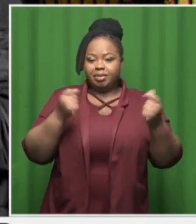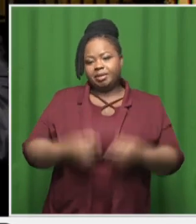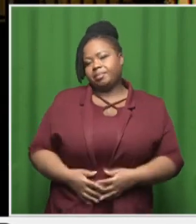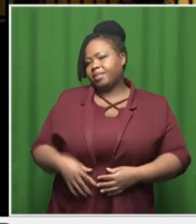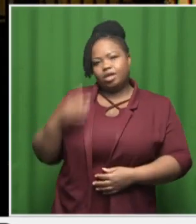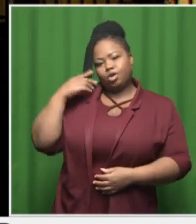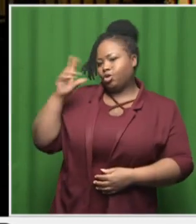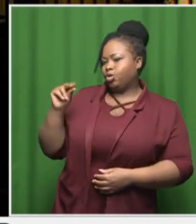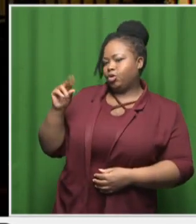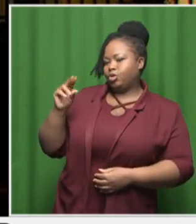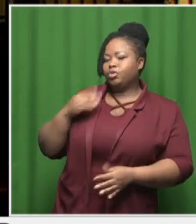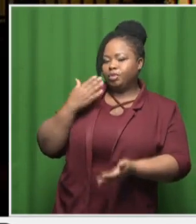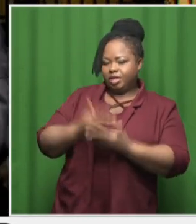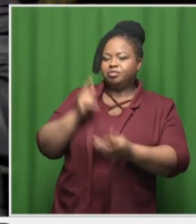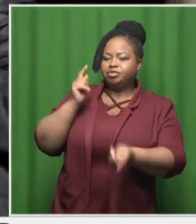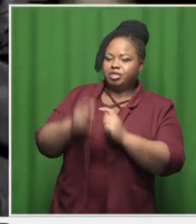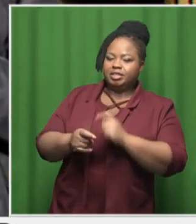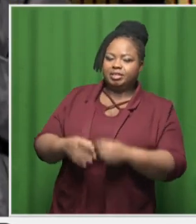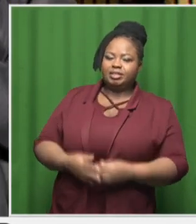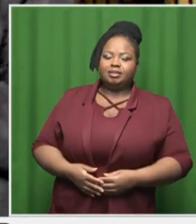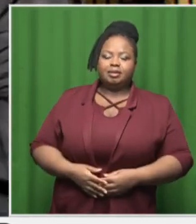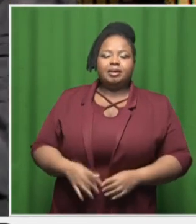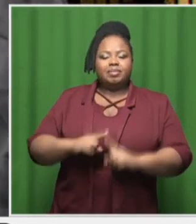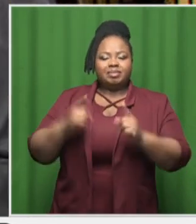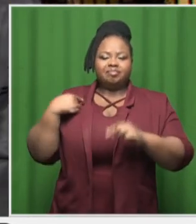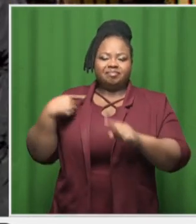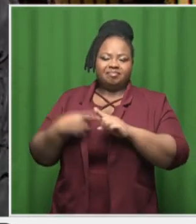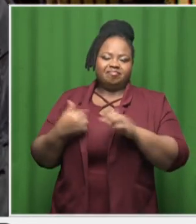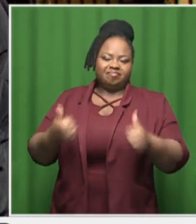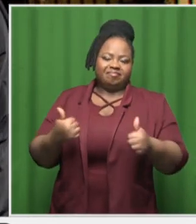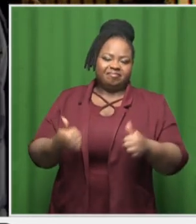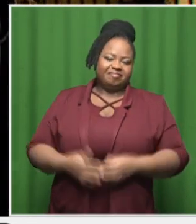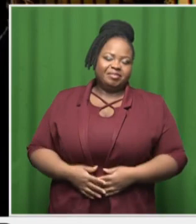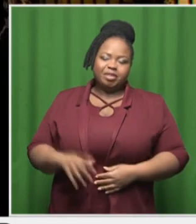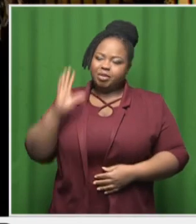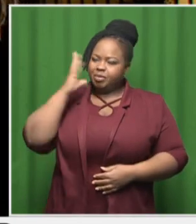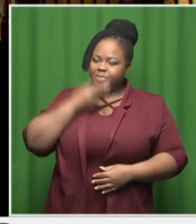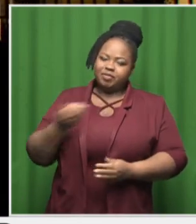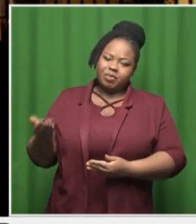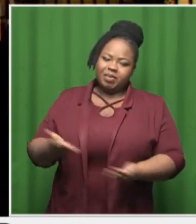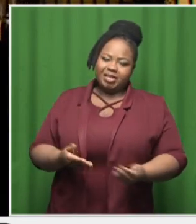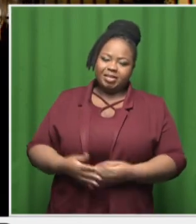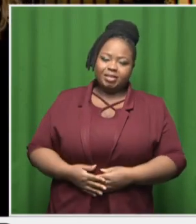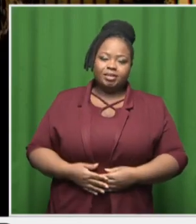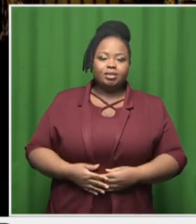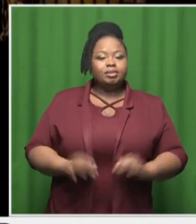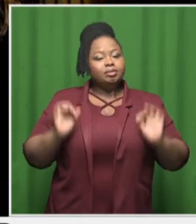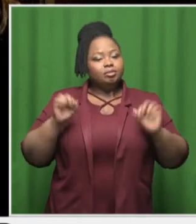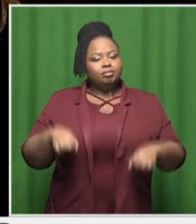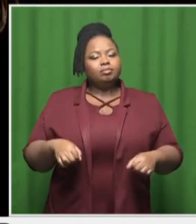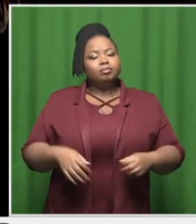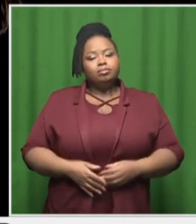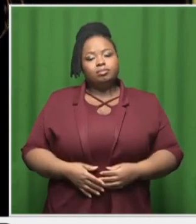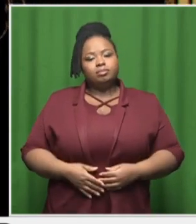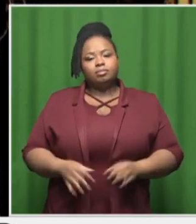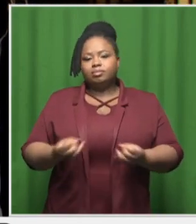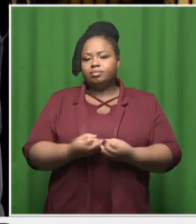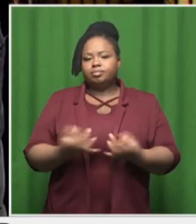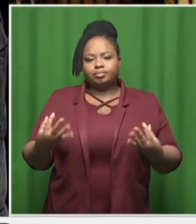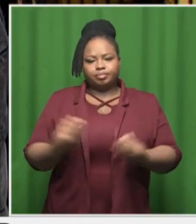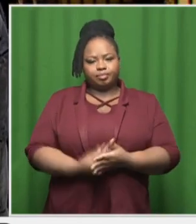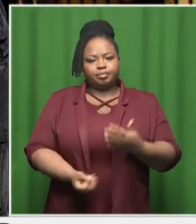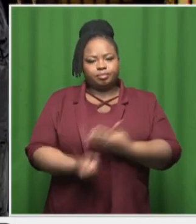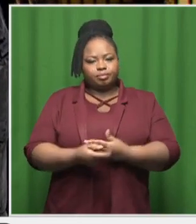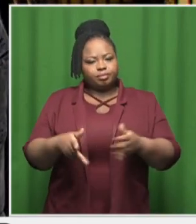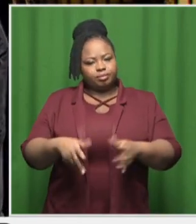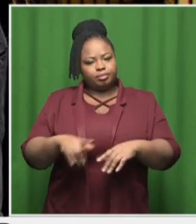thinking, no, it's going to change. But so far, so good. So far, so good. Beautiful, welcome weather. Indeed. And of course, there's so much going on in Cape Town, and